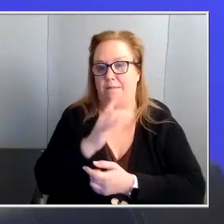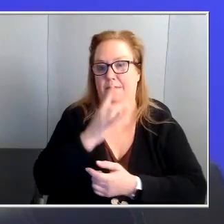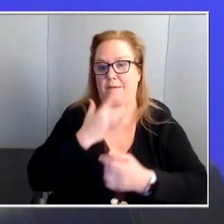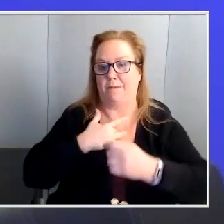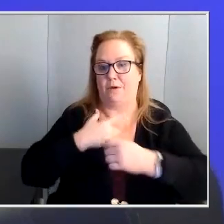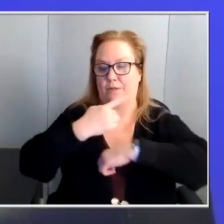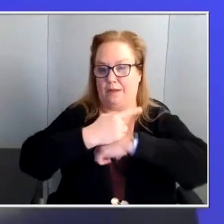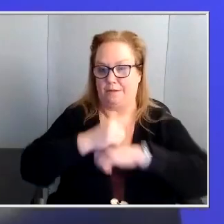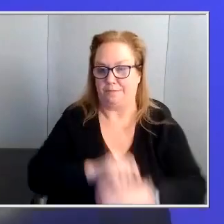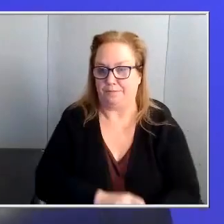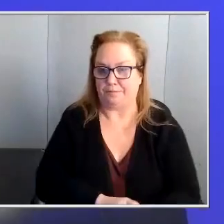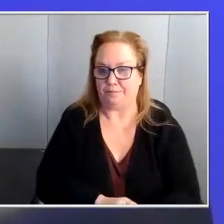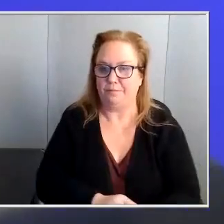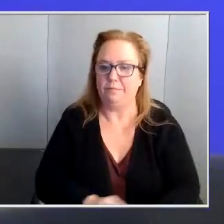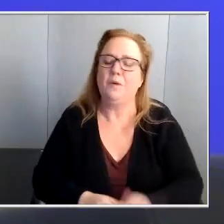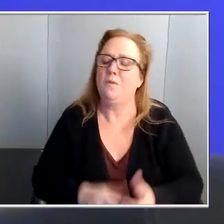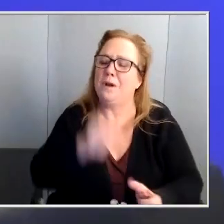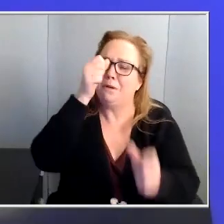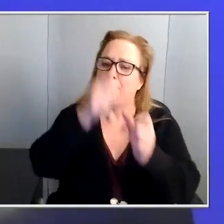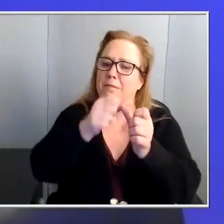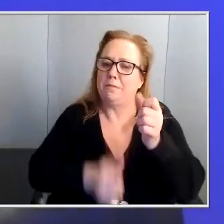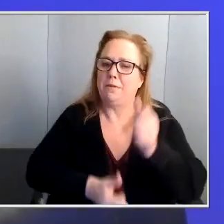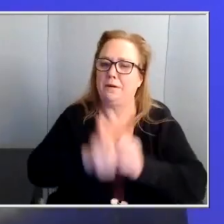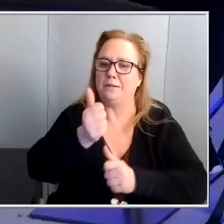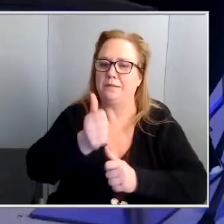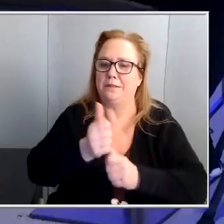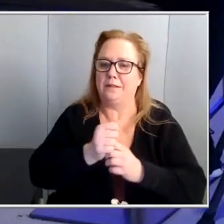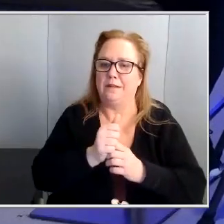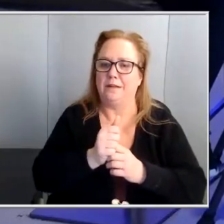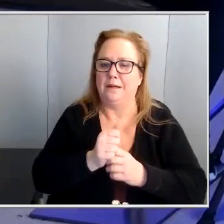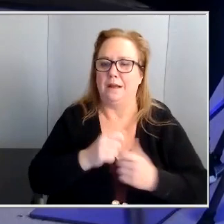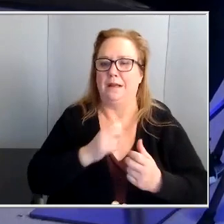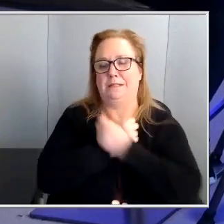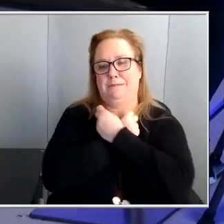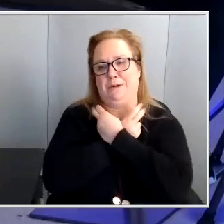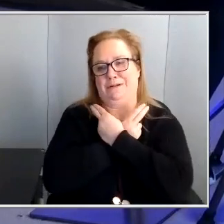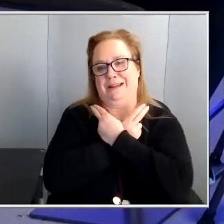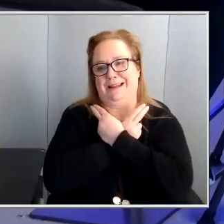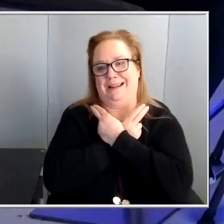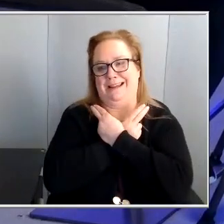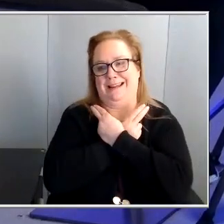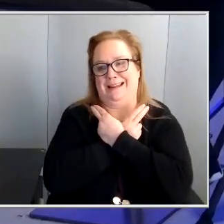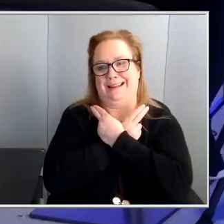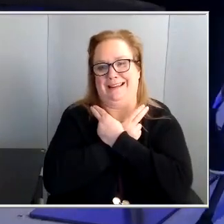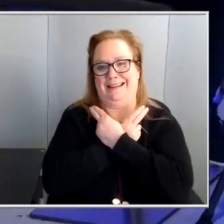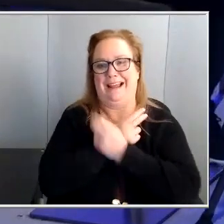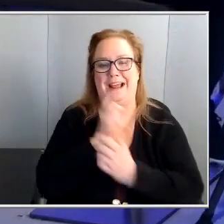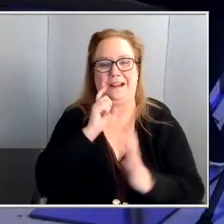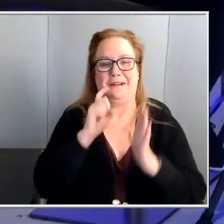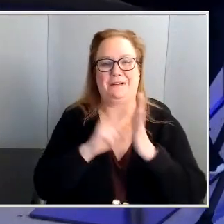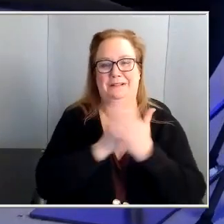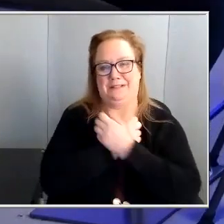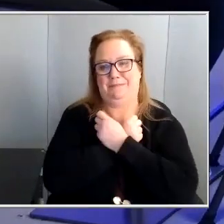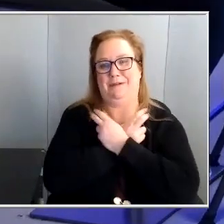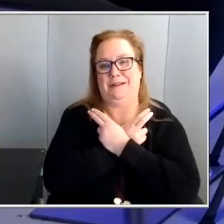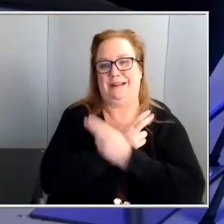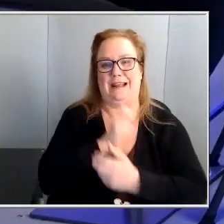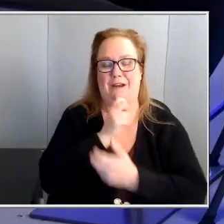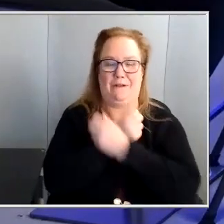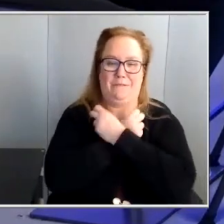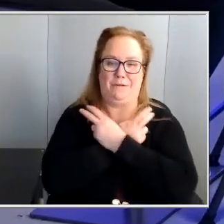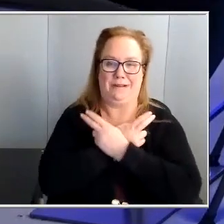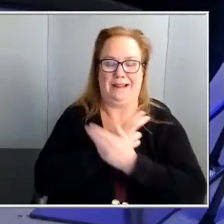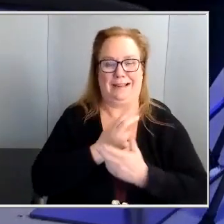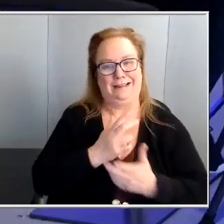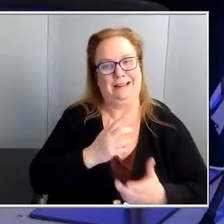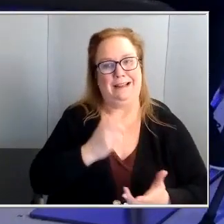did you remember most about him when you met him? The bow tie. The bow tie. I was noticing the bow tie myself. And I don't have bow tie envy, though, but it